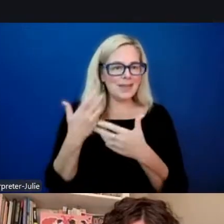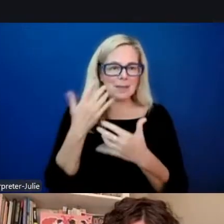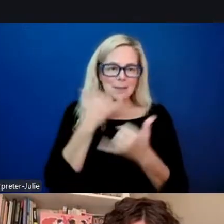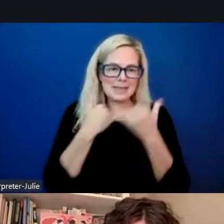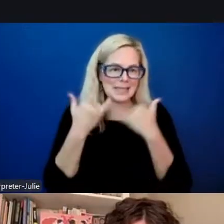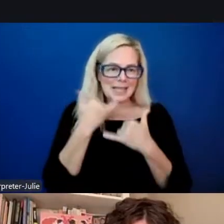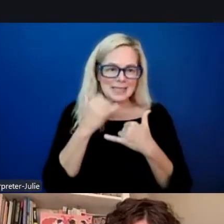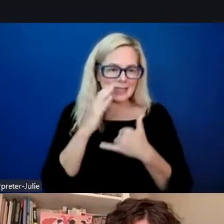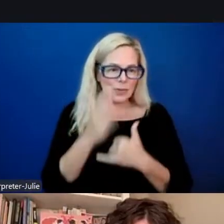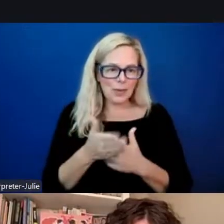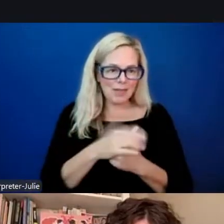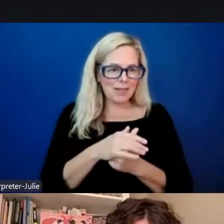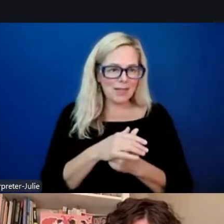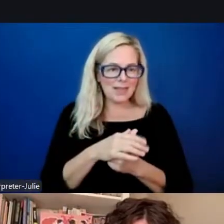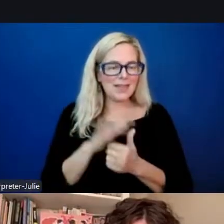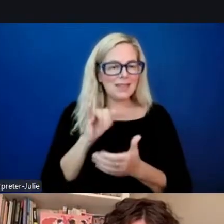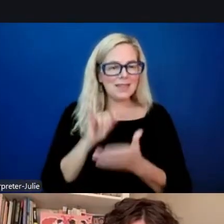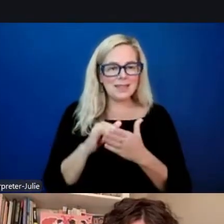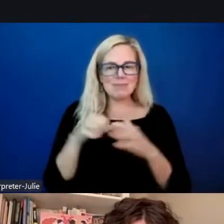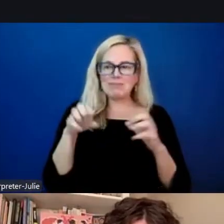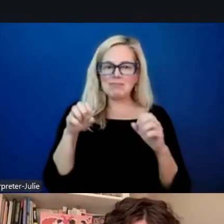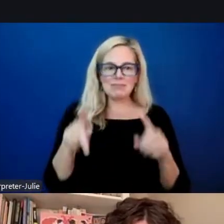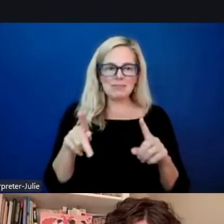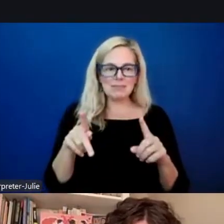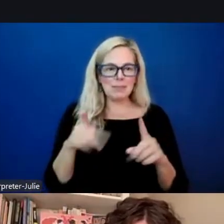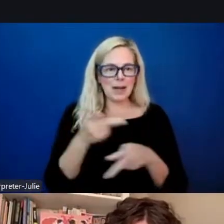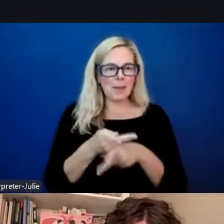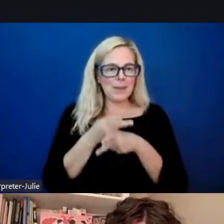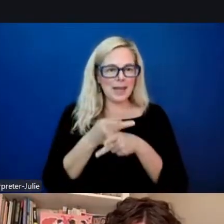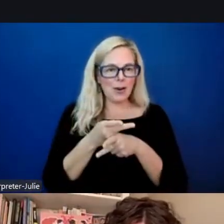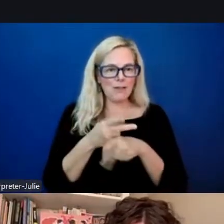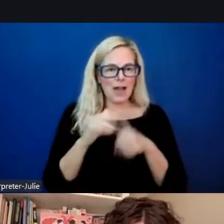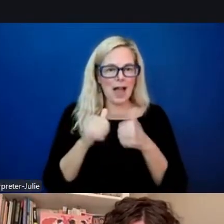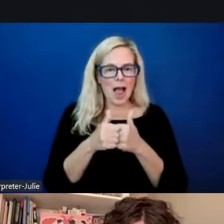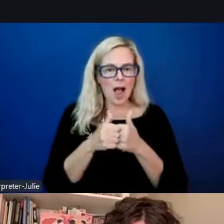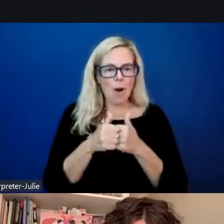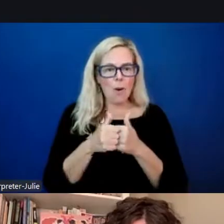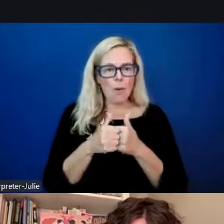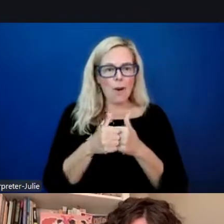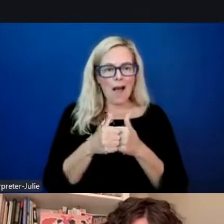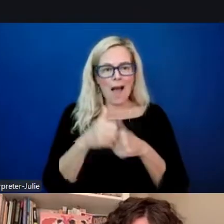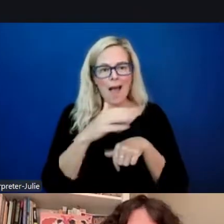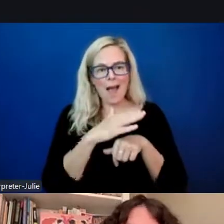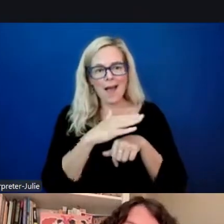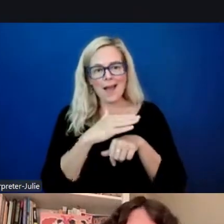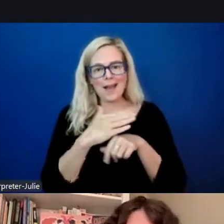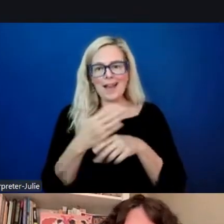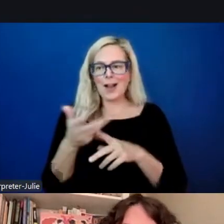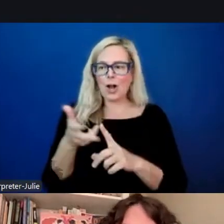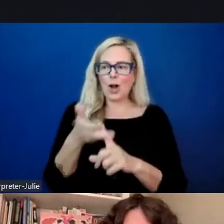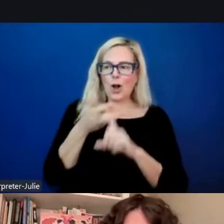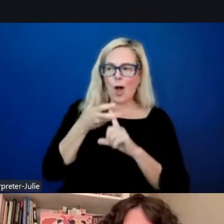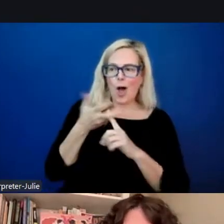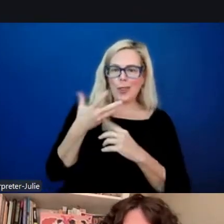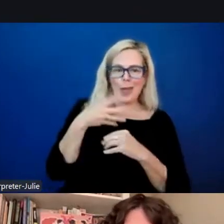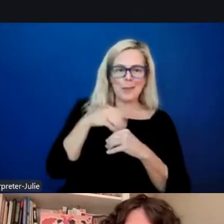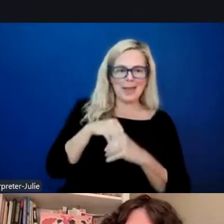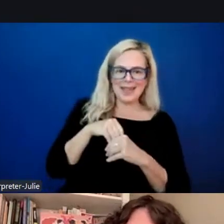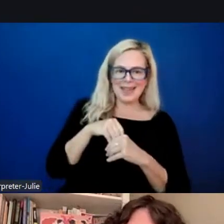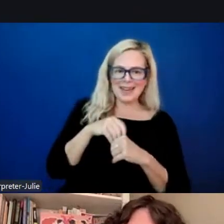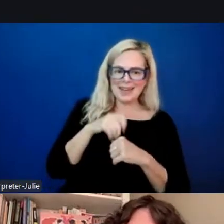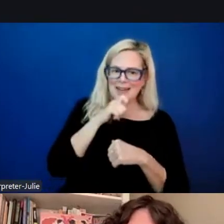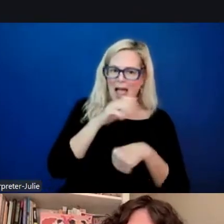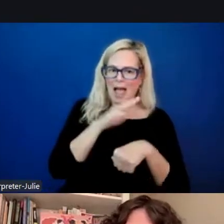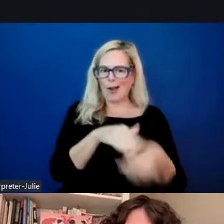and those are opportunities, and I'm very careful about how I call students in instead of call them out in those learning opportunities, because